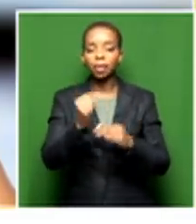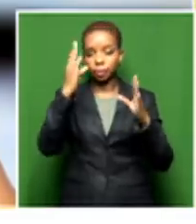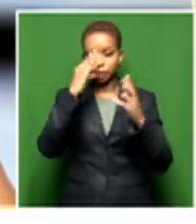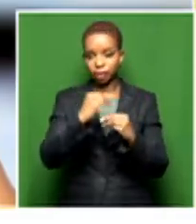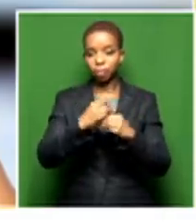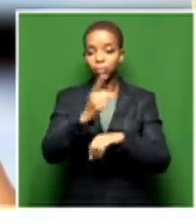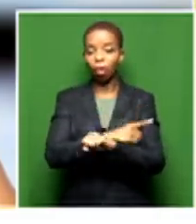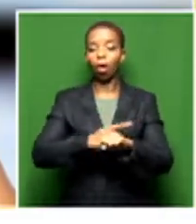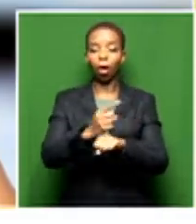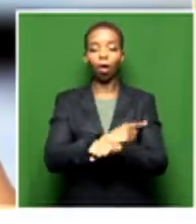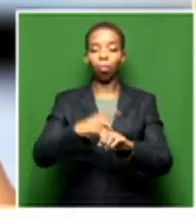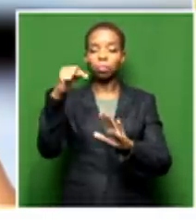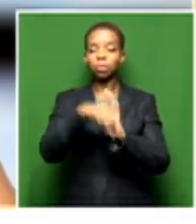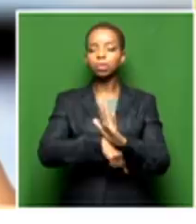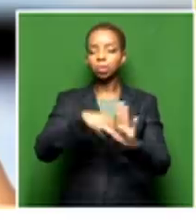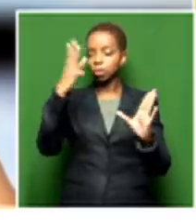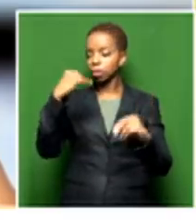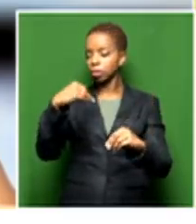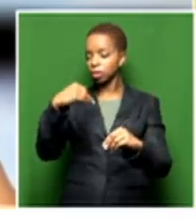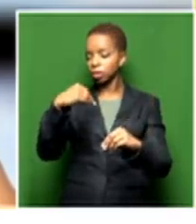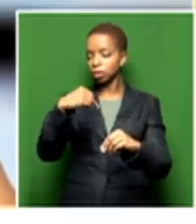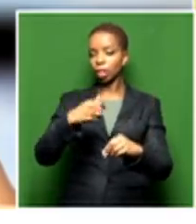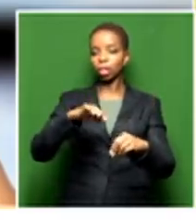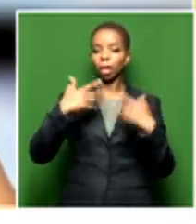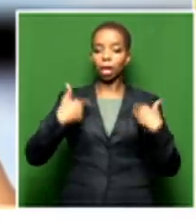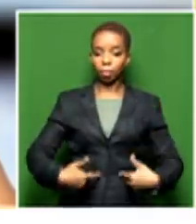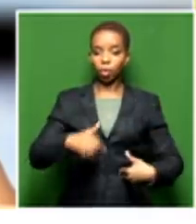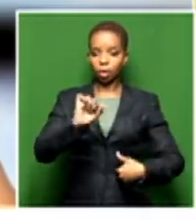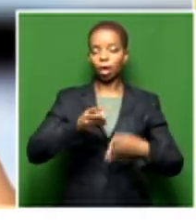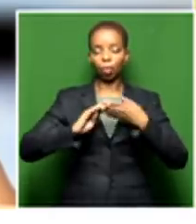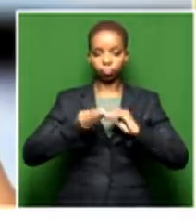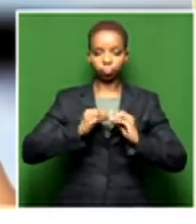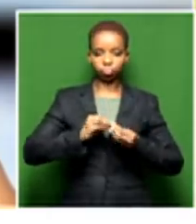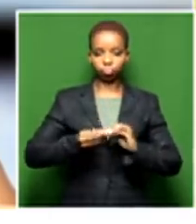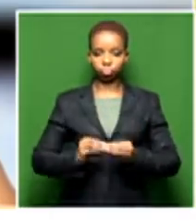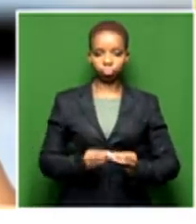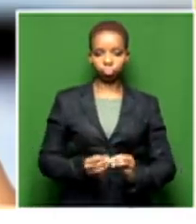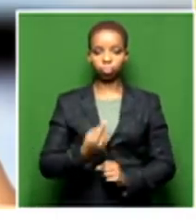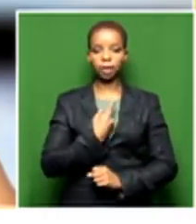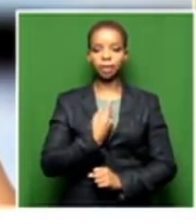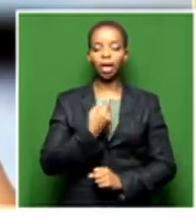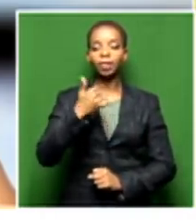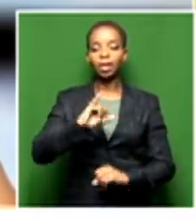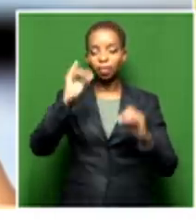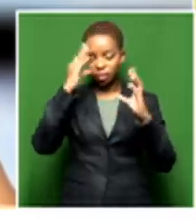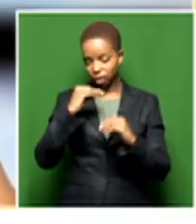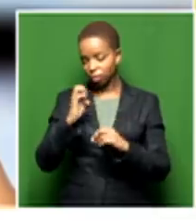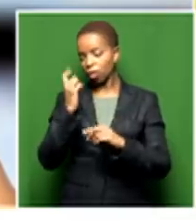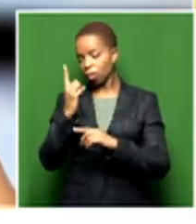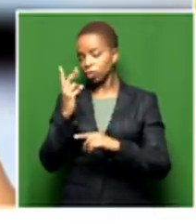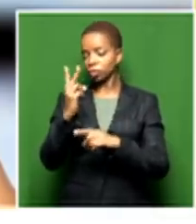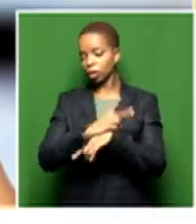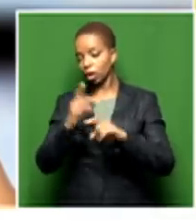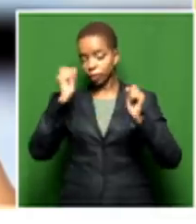a very, very deep sleep, and it's when your body actually repairs itself. If you're sleeping only 1 to 2 hours at a time and then waking up